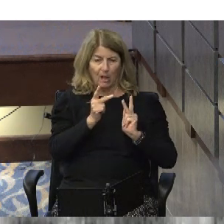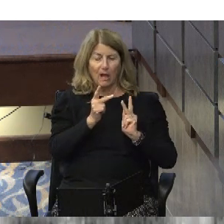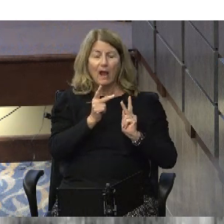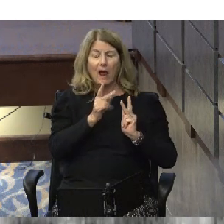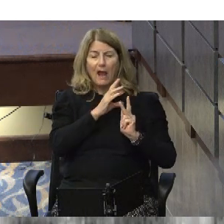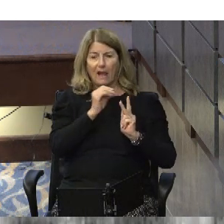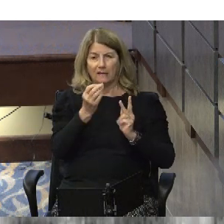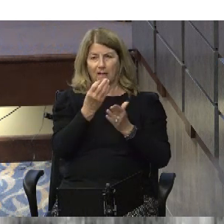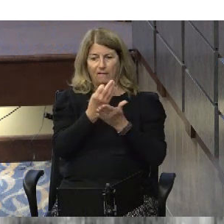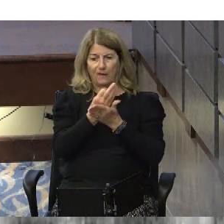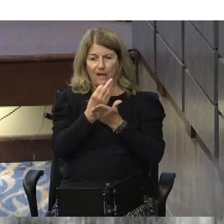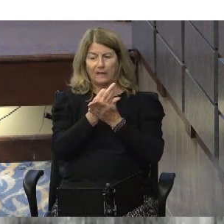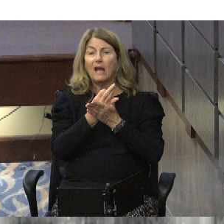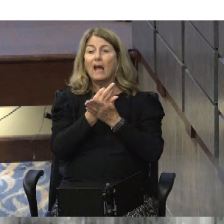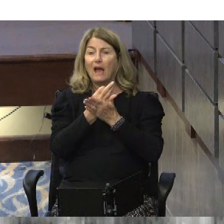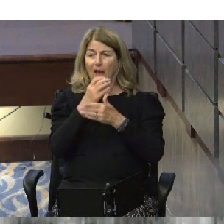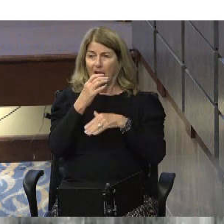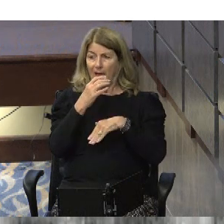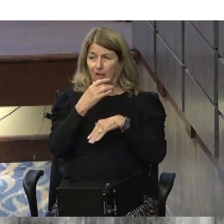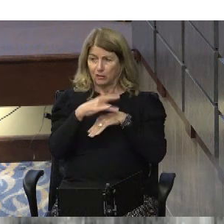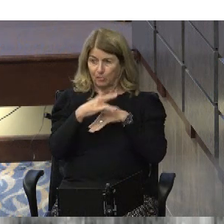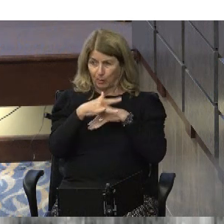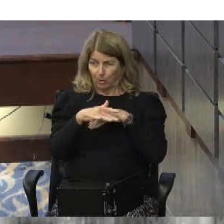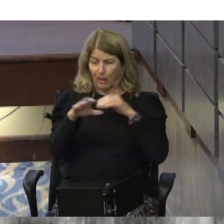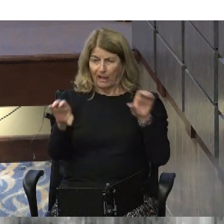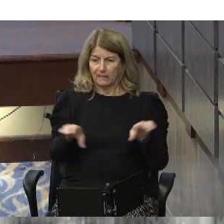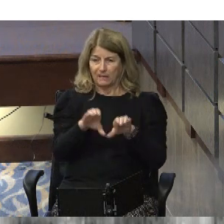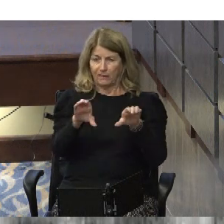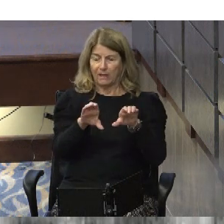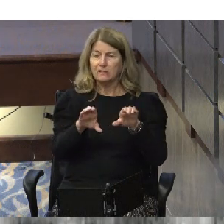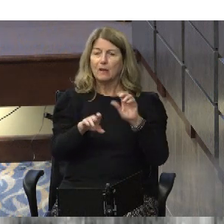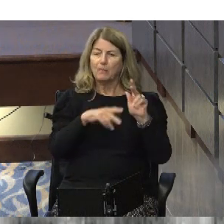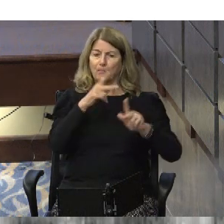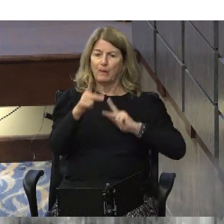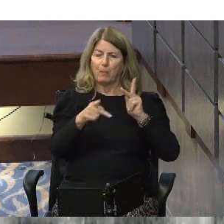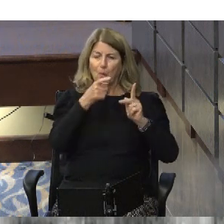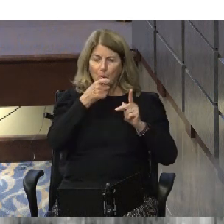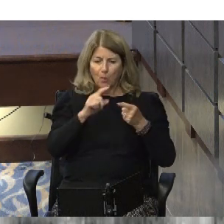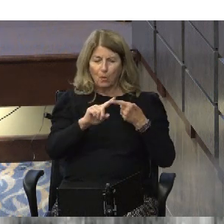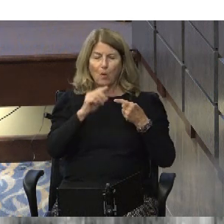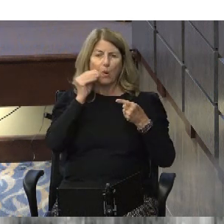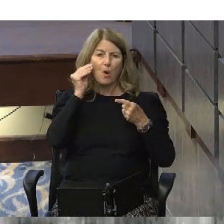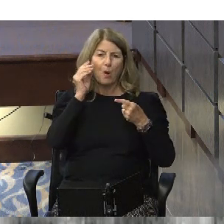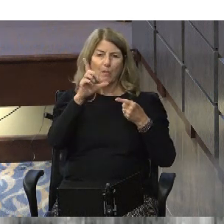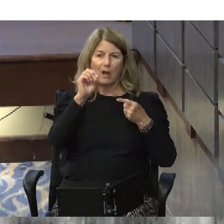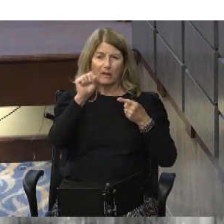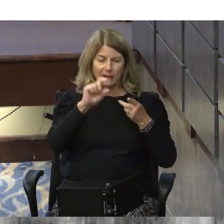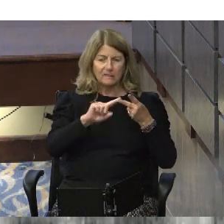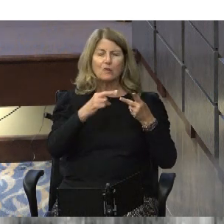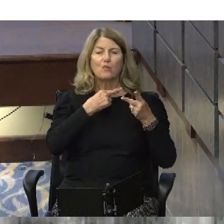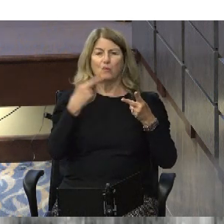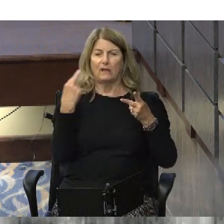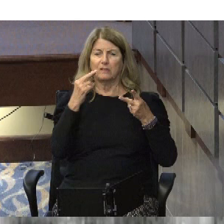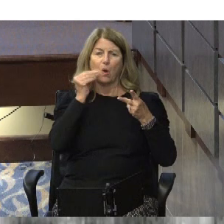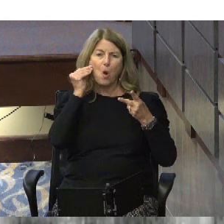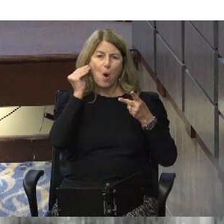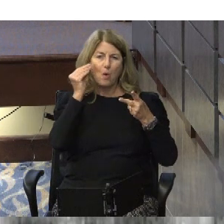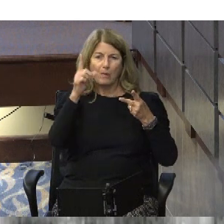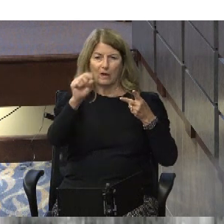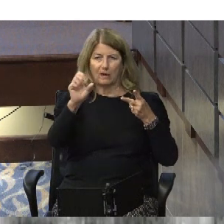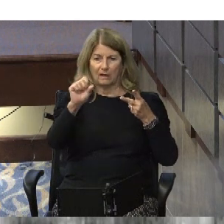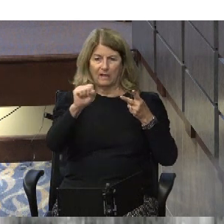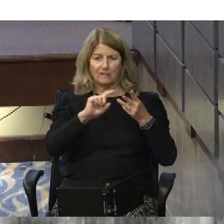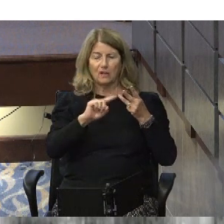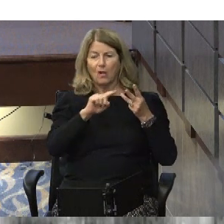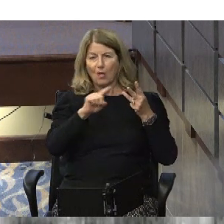fund eligible activities. So those population groups include those people that are homeless, those that are at risk of homelessness, those fleeing or attempting to